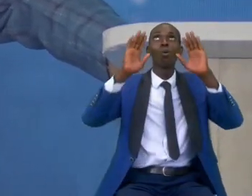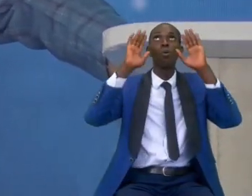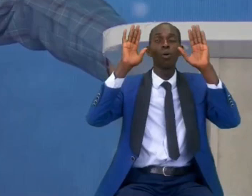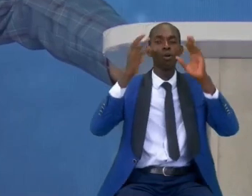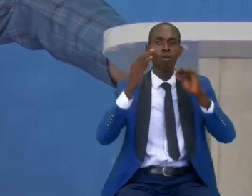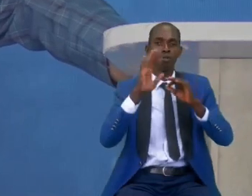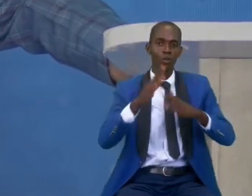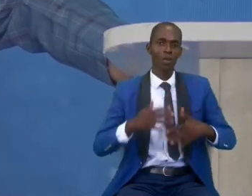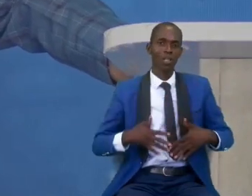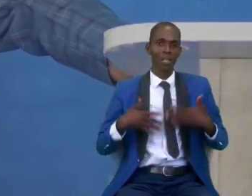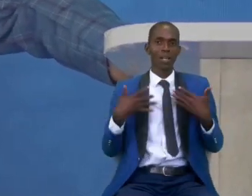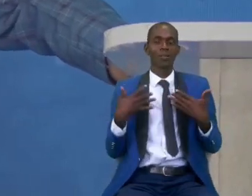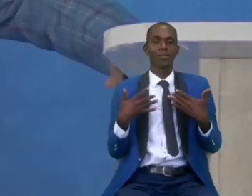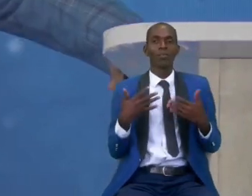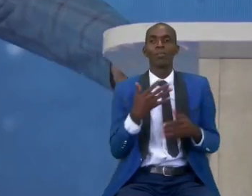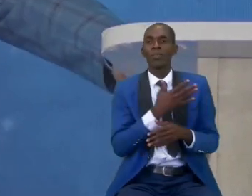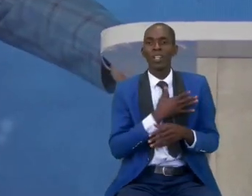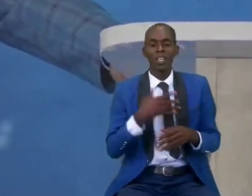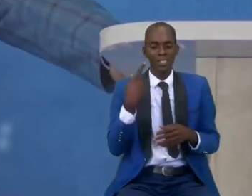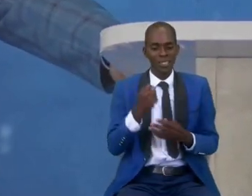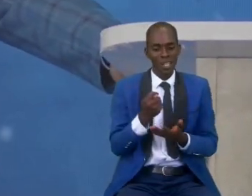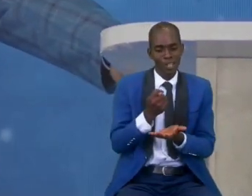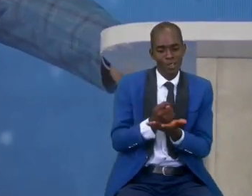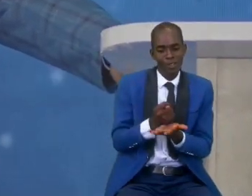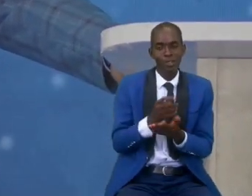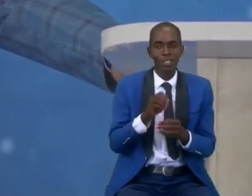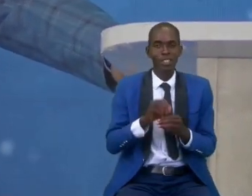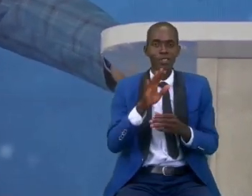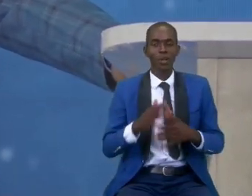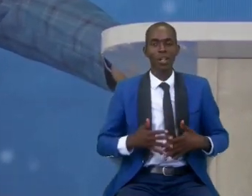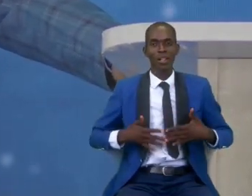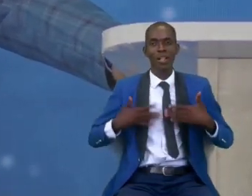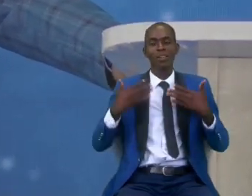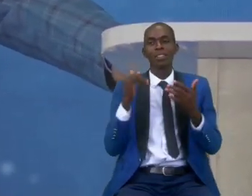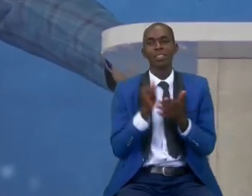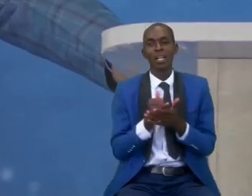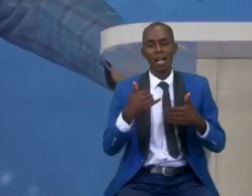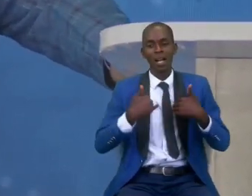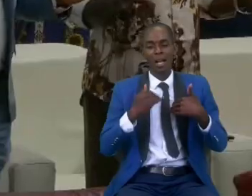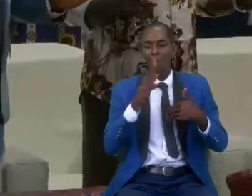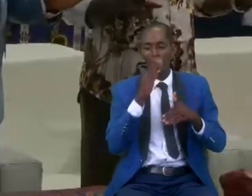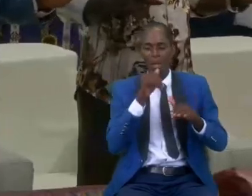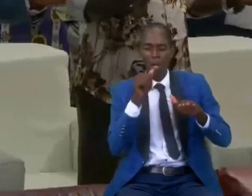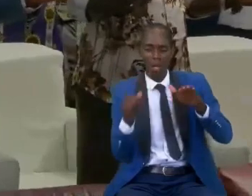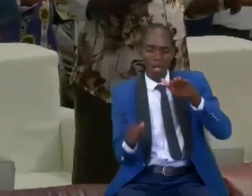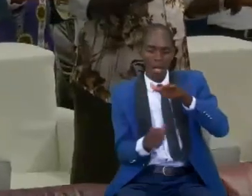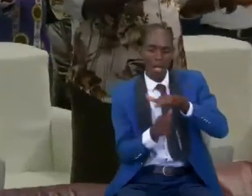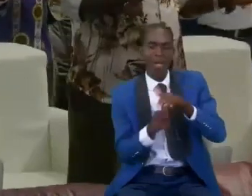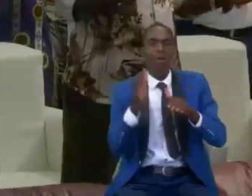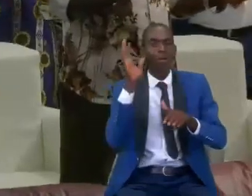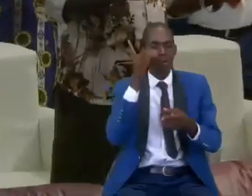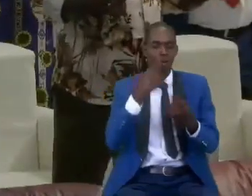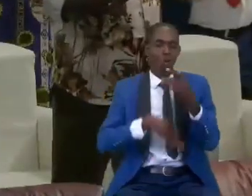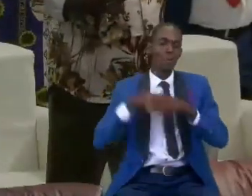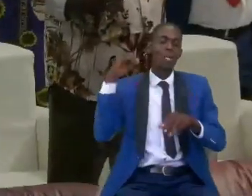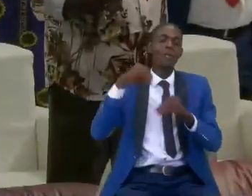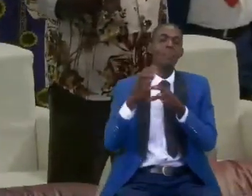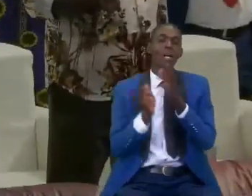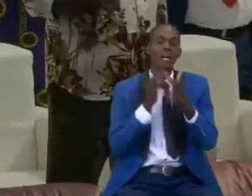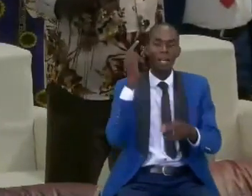life that has been hidden will come out today. The world will